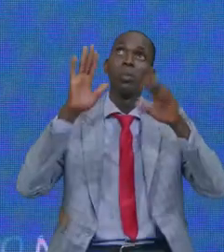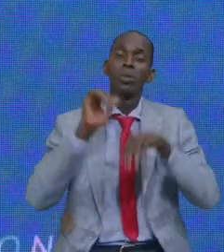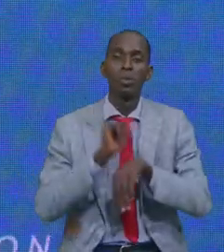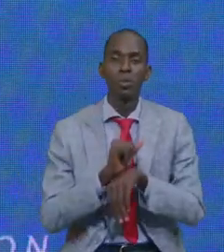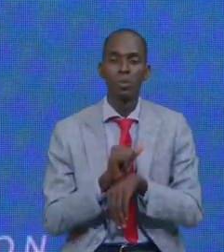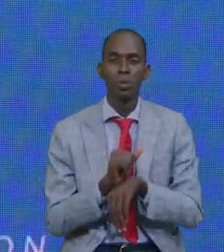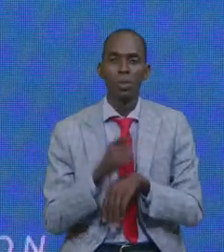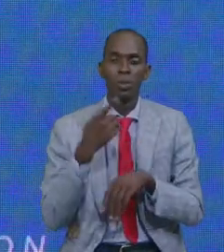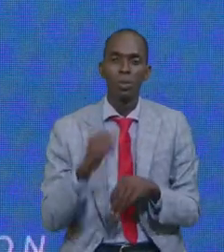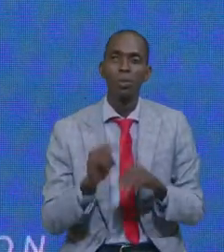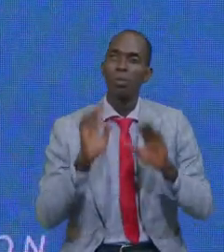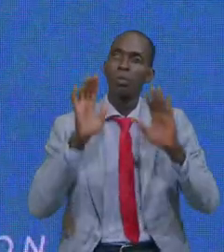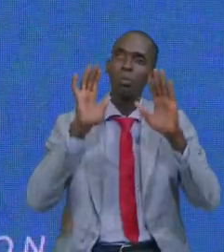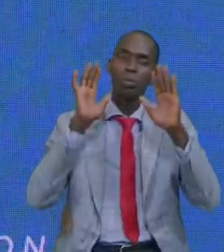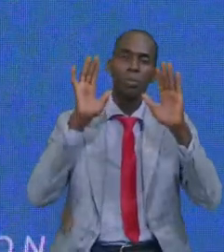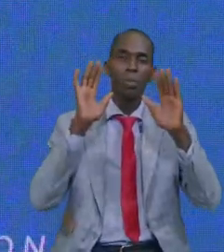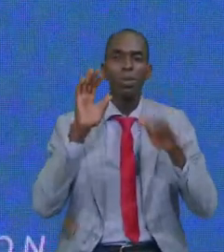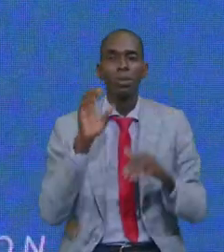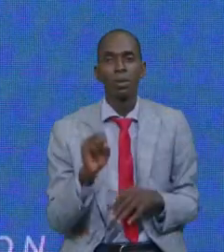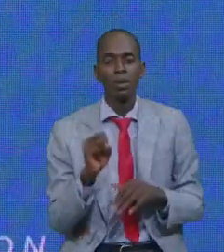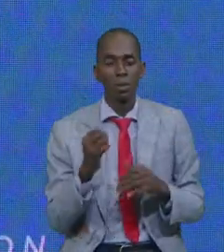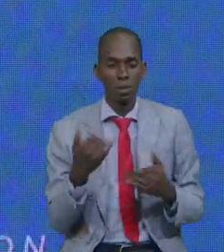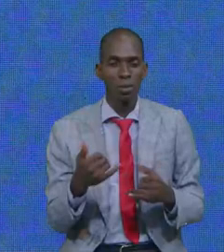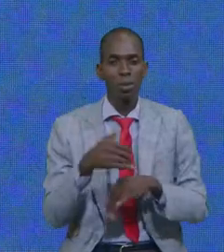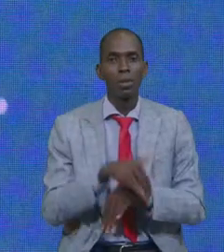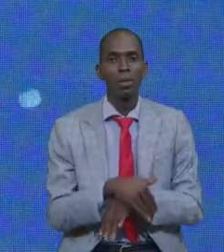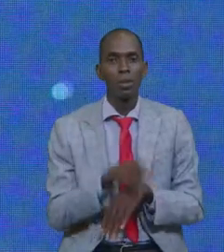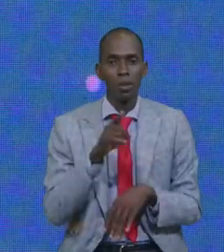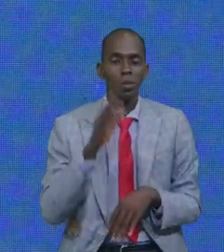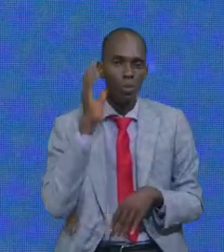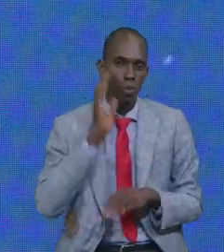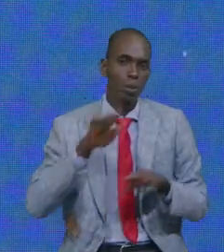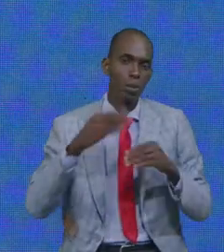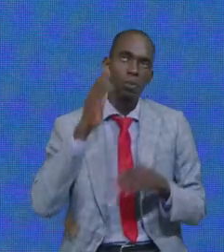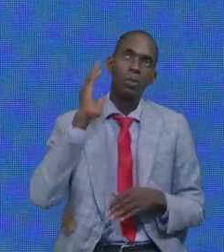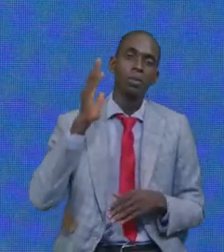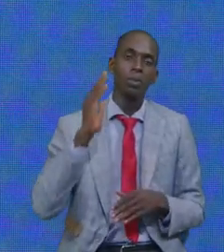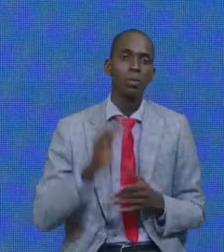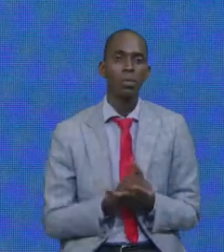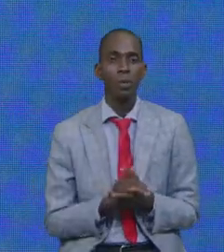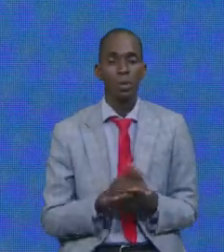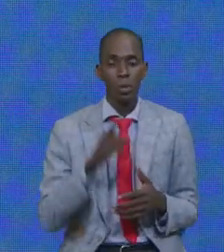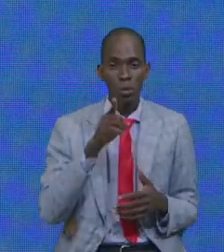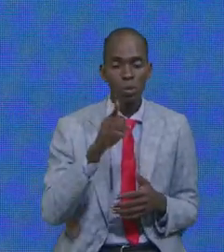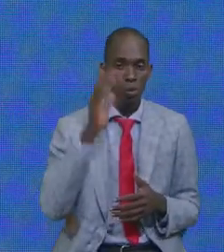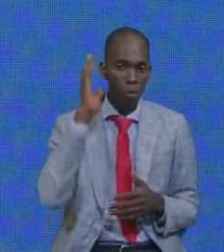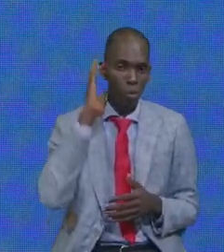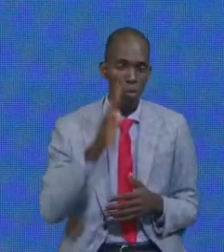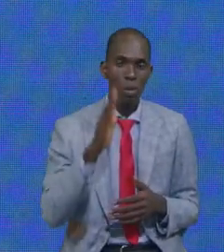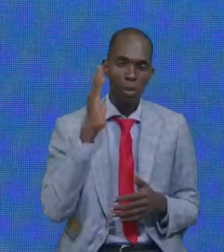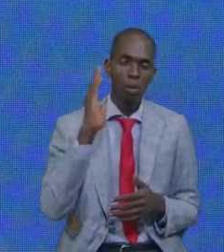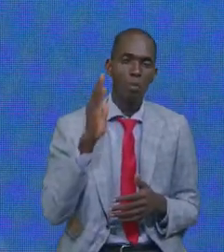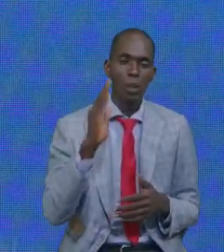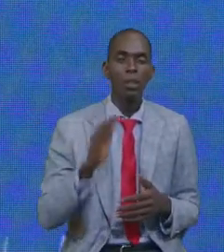the sign, the wonder. Tonight, you will testify. You will